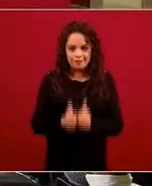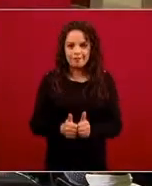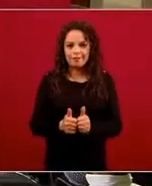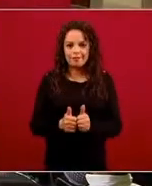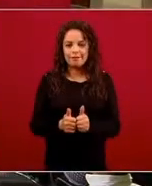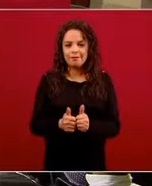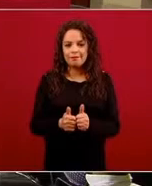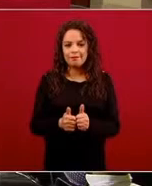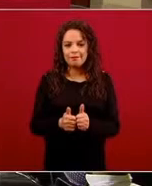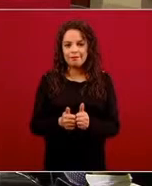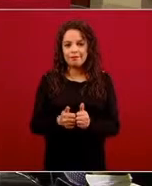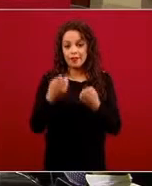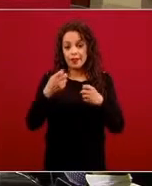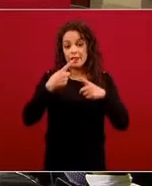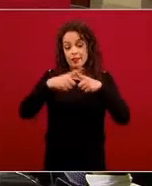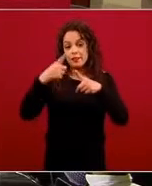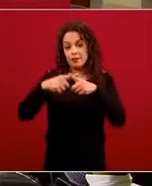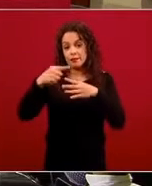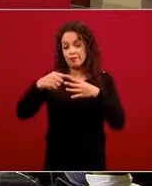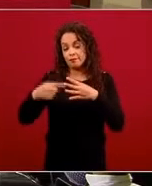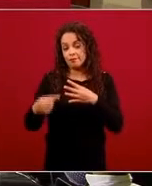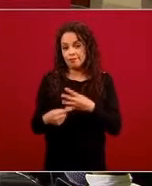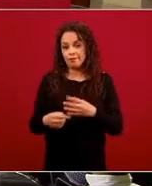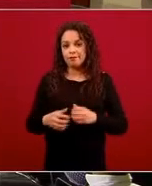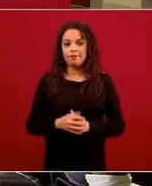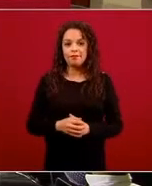home, stay at home.